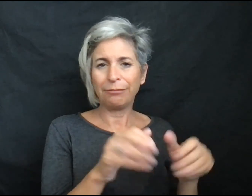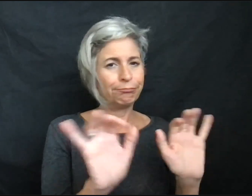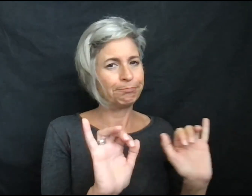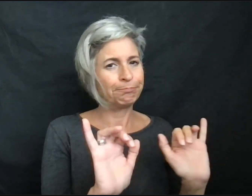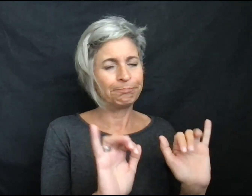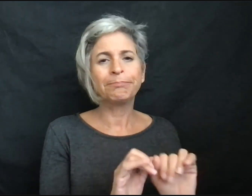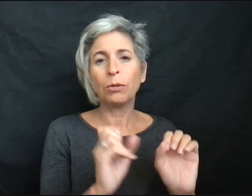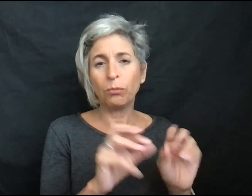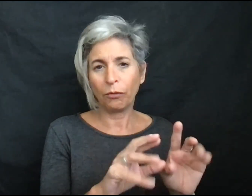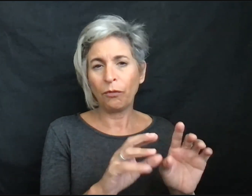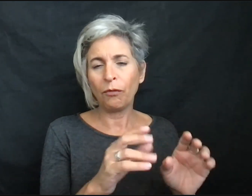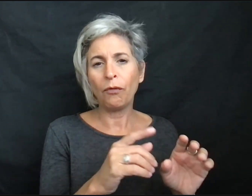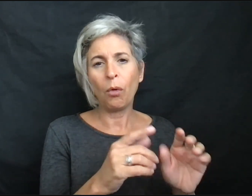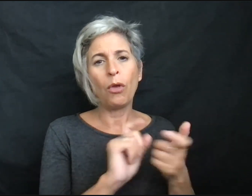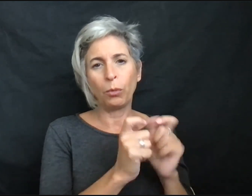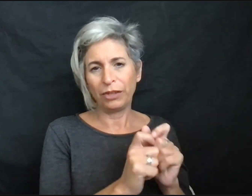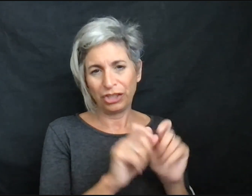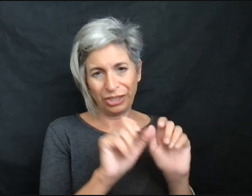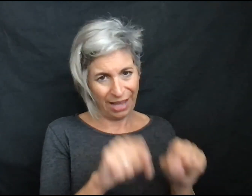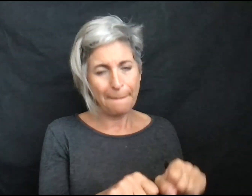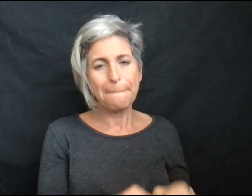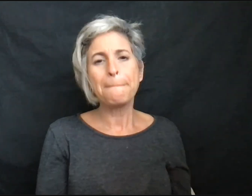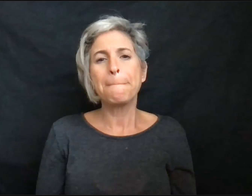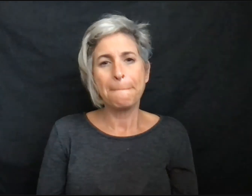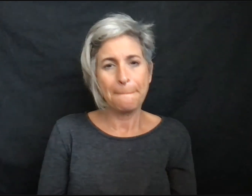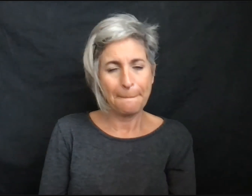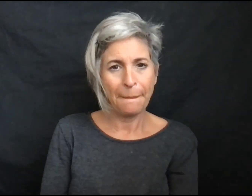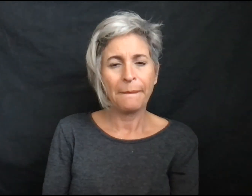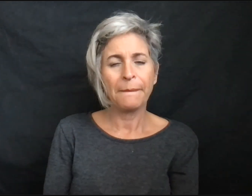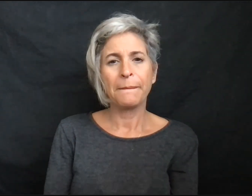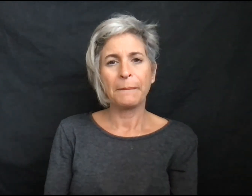for the revision as well.